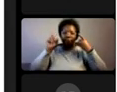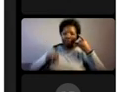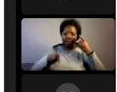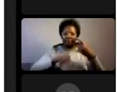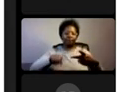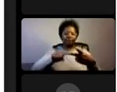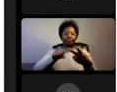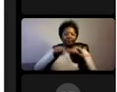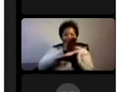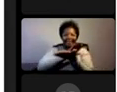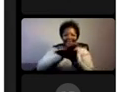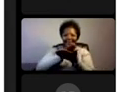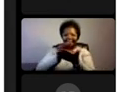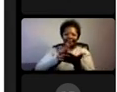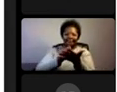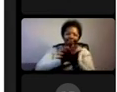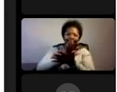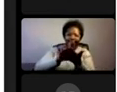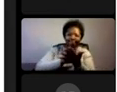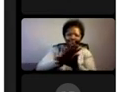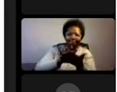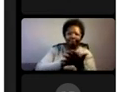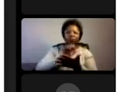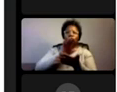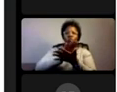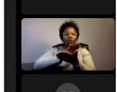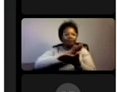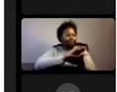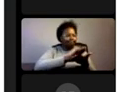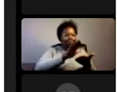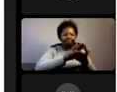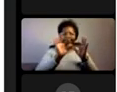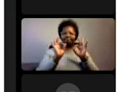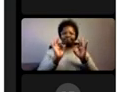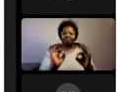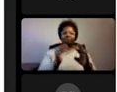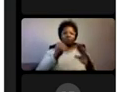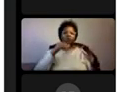cleaning protocols as students return to school.